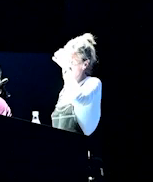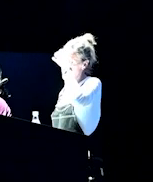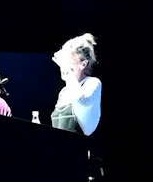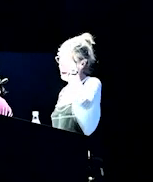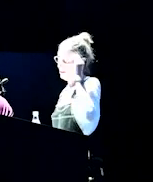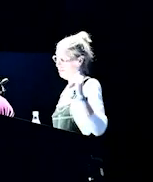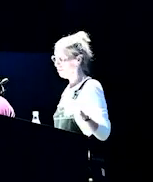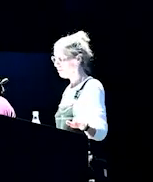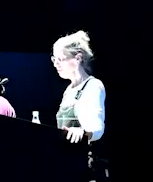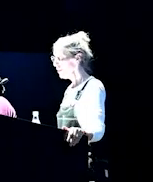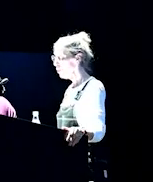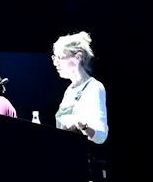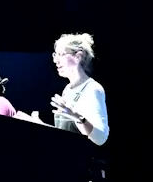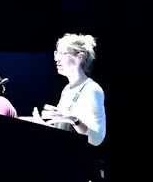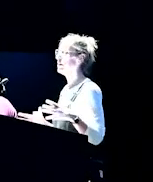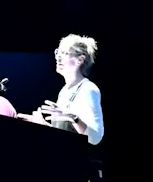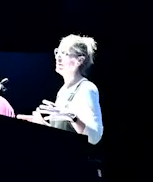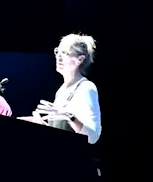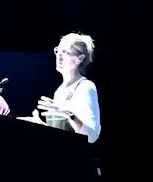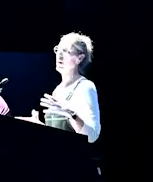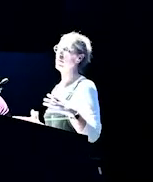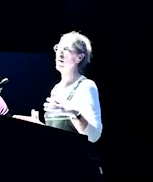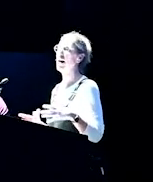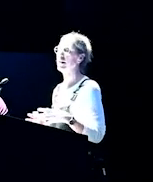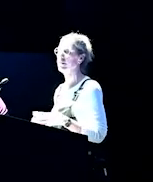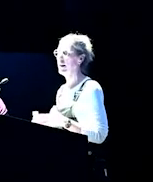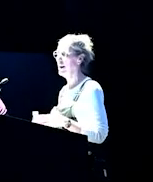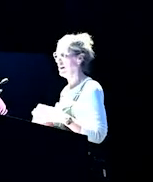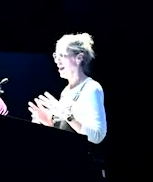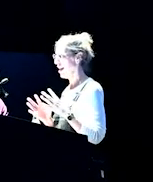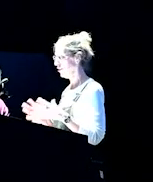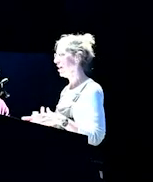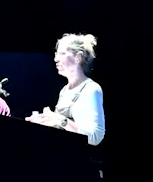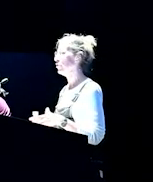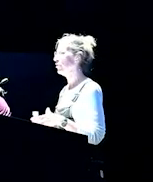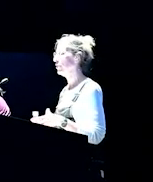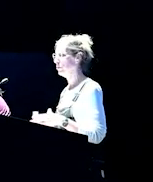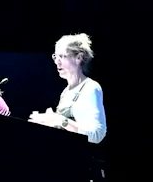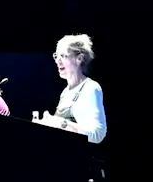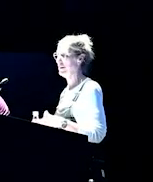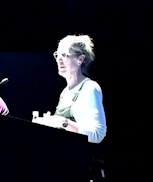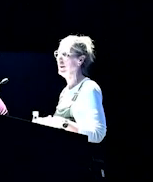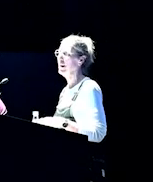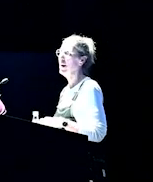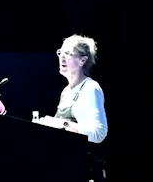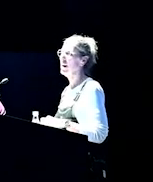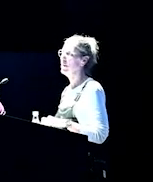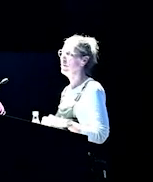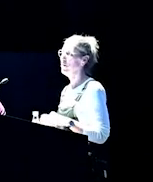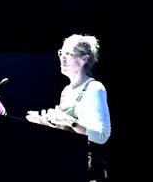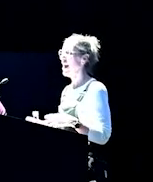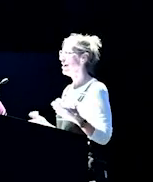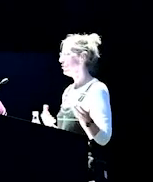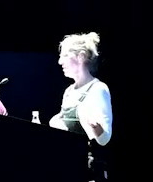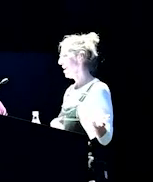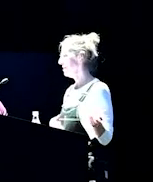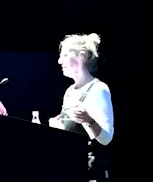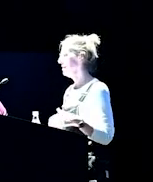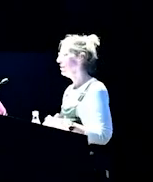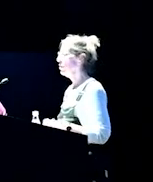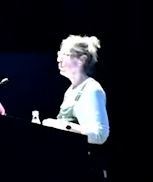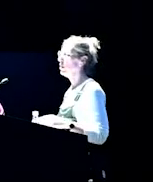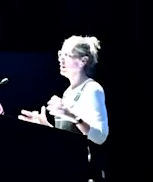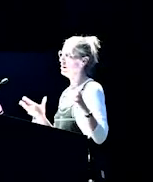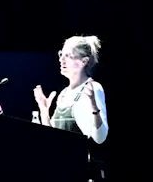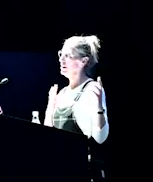Sesame, where Sesame sees themselves as an educational brand that